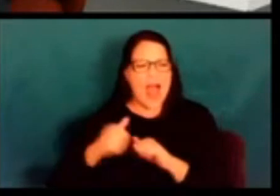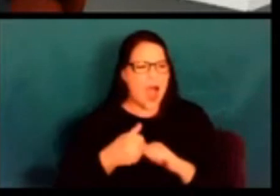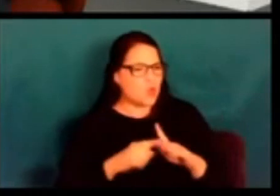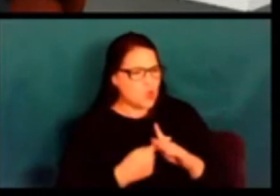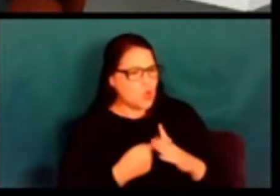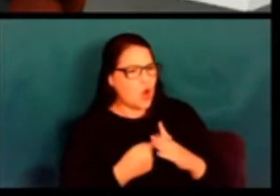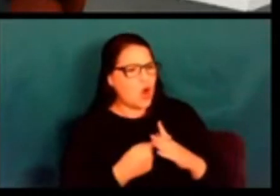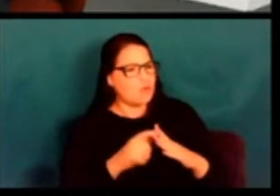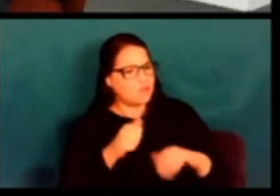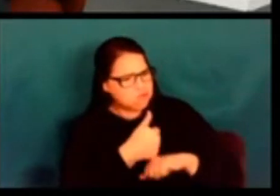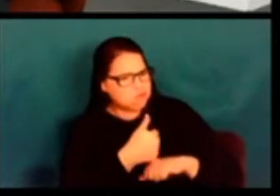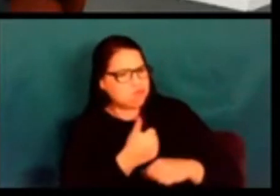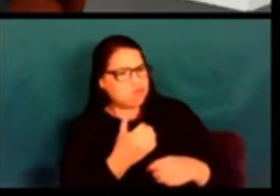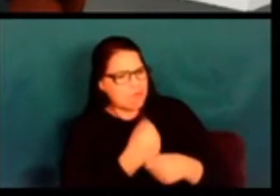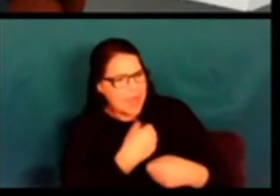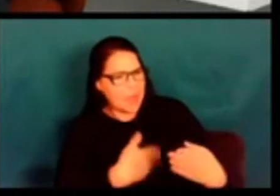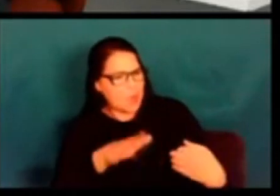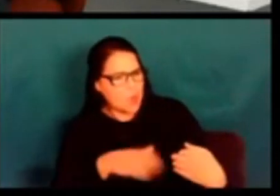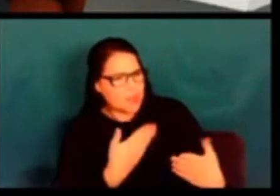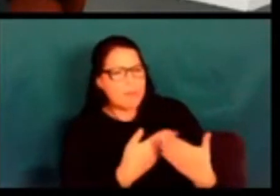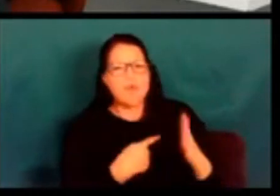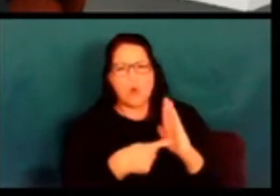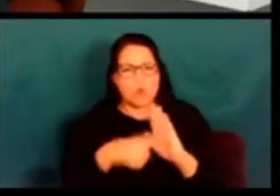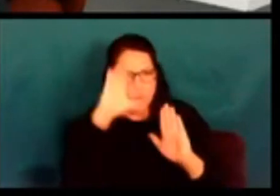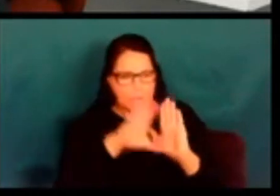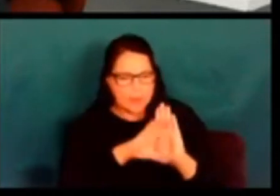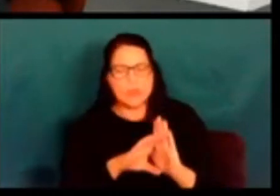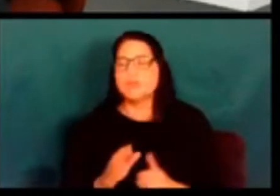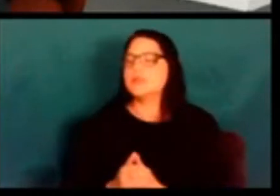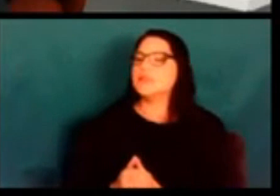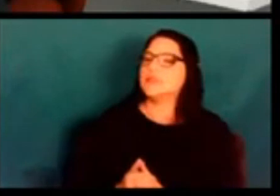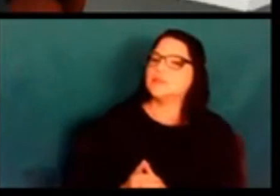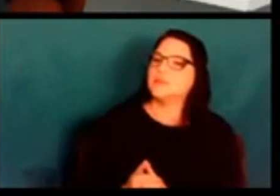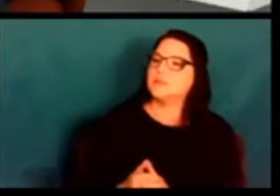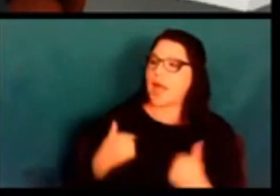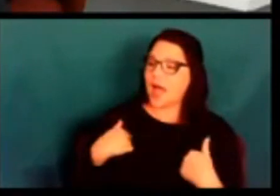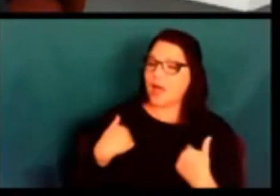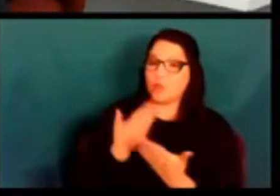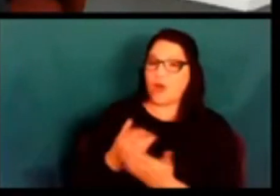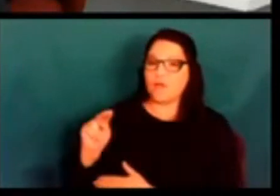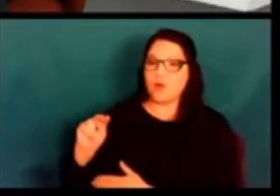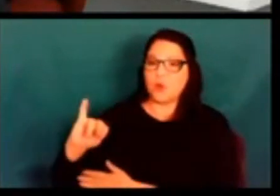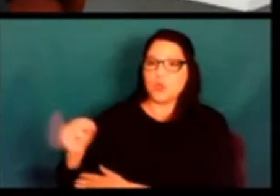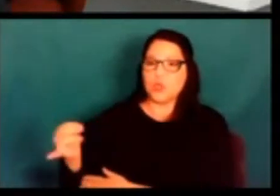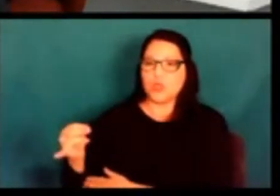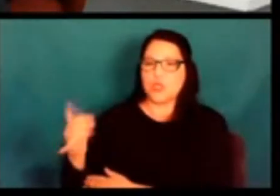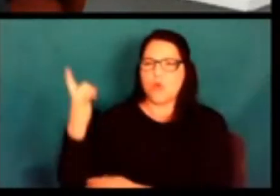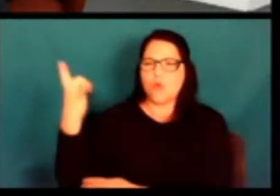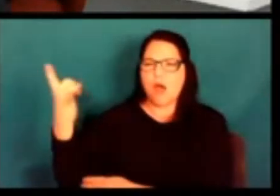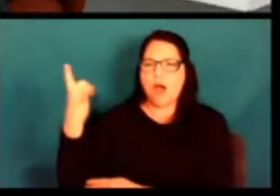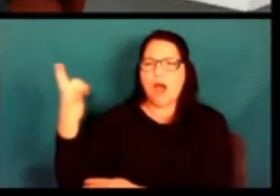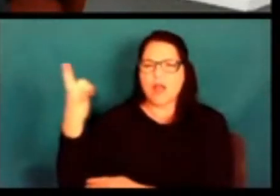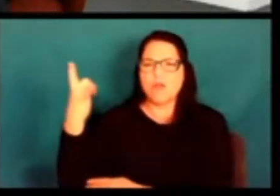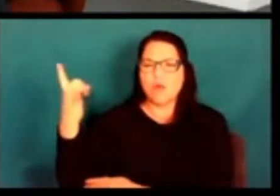music in the first place before we move into the images? Well, when I got to New Jersey, you know, rock and roll was